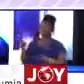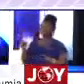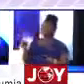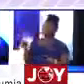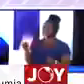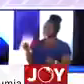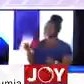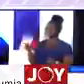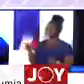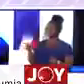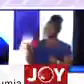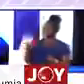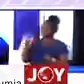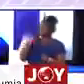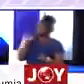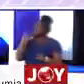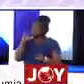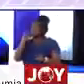we have mismanaged the economy